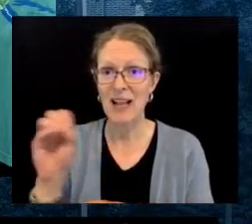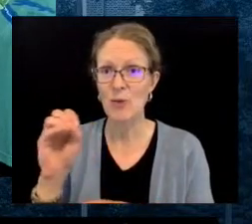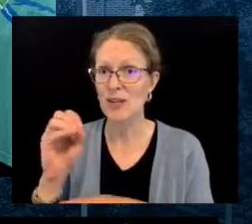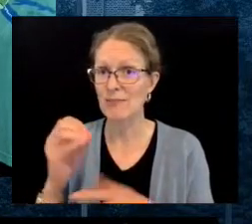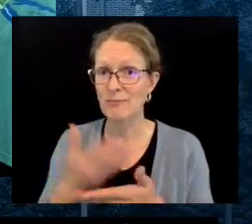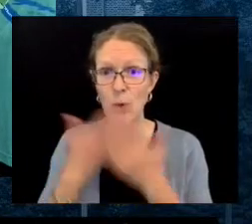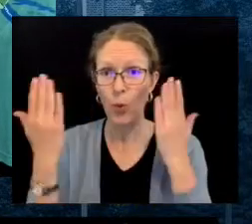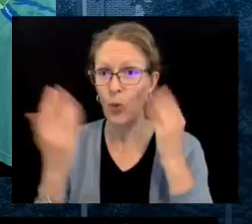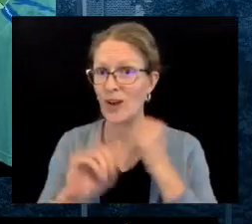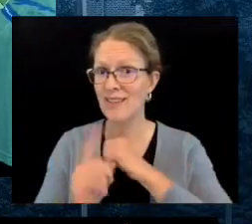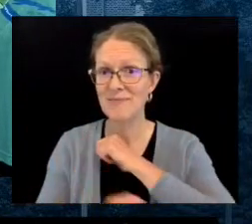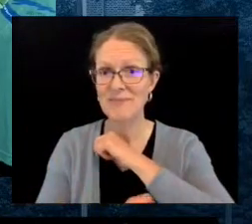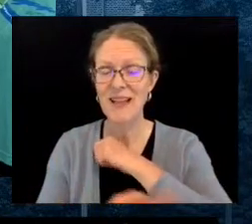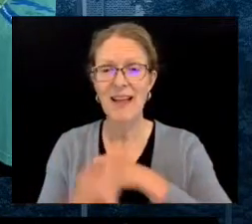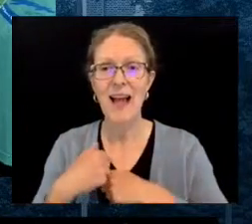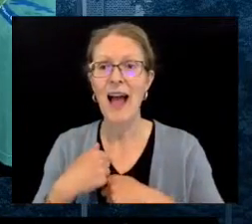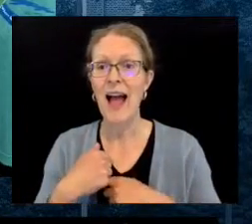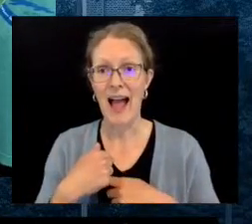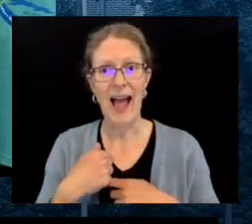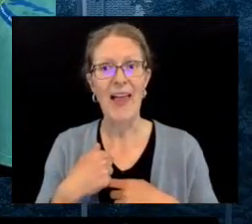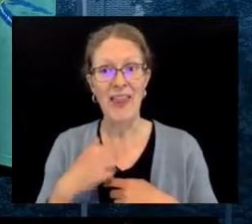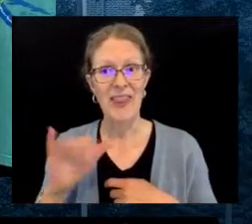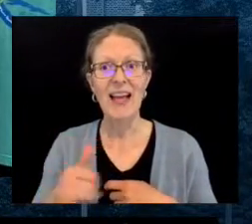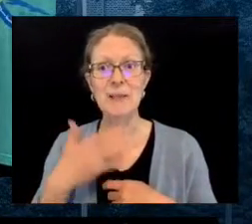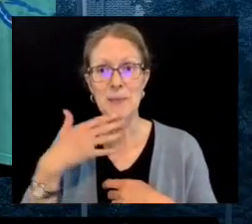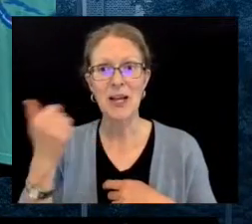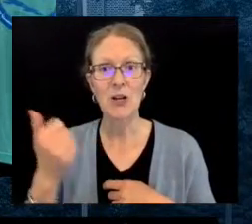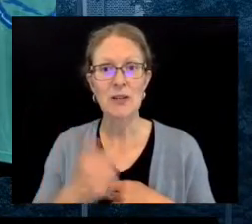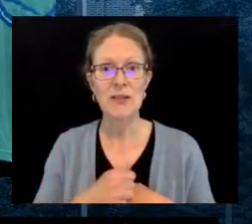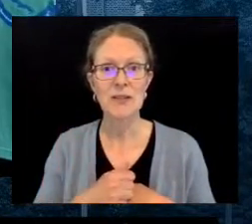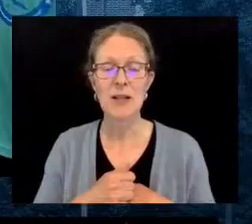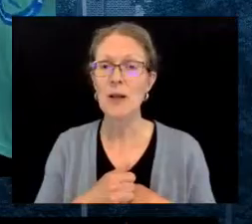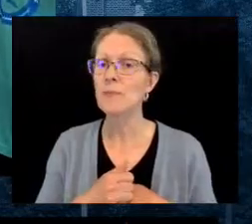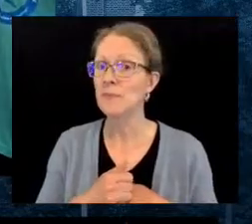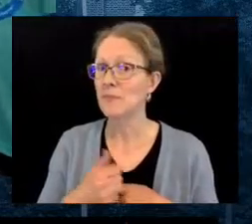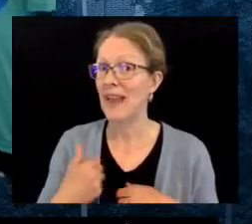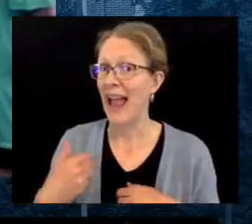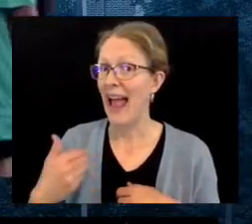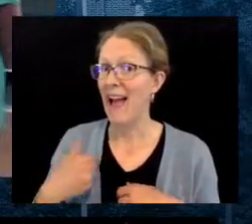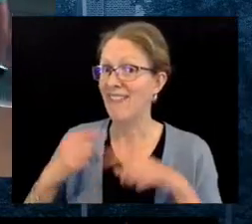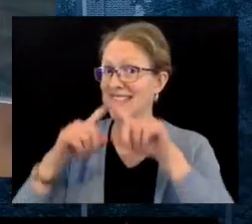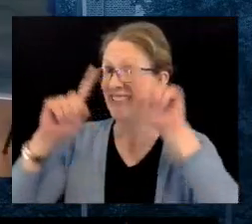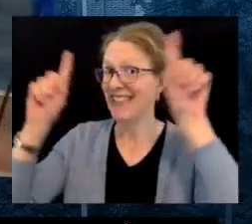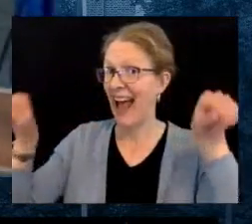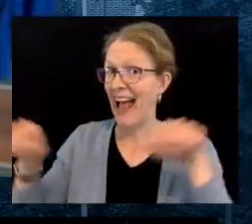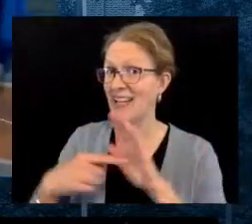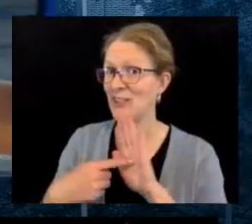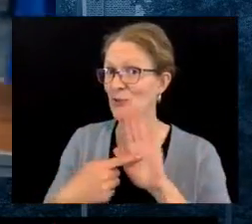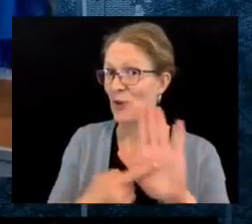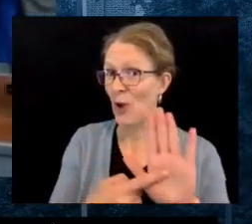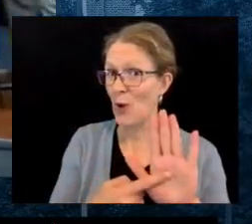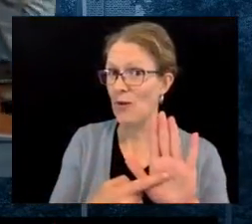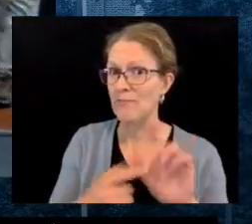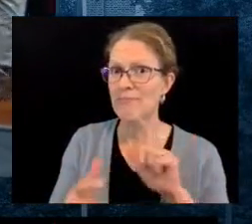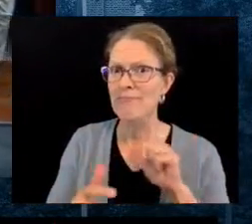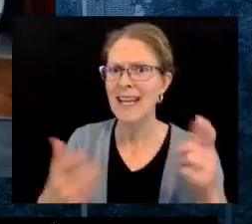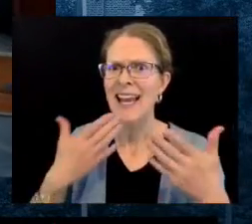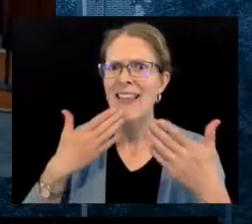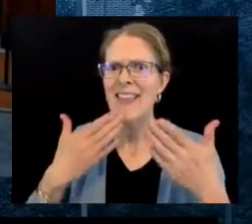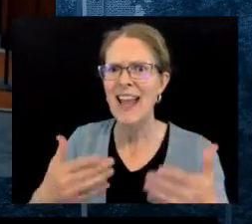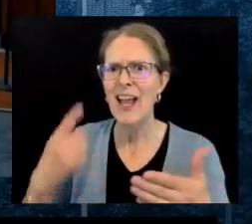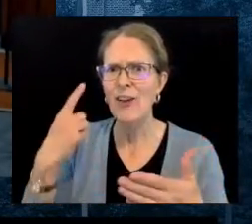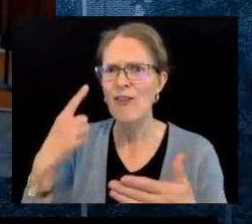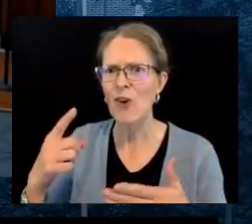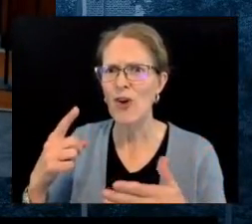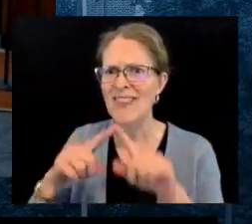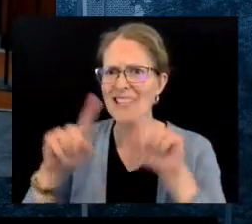I am excited that I get to, I think we have a sign to unveil, and a huge thank you to the Del Dot Sign Shop